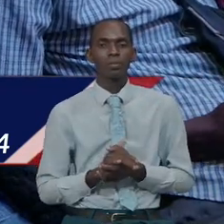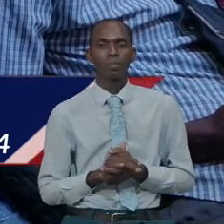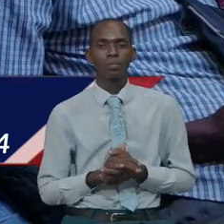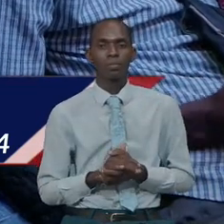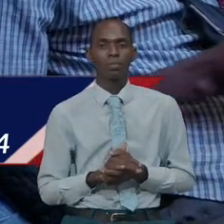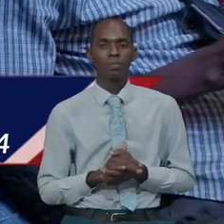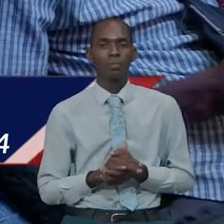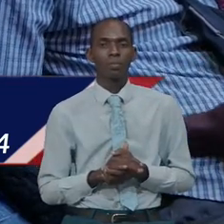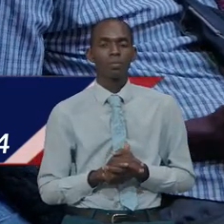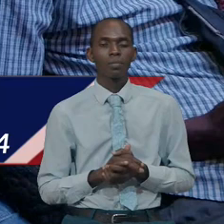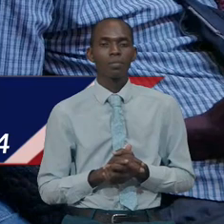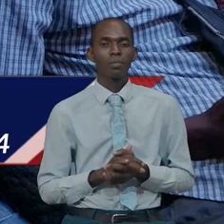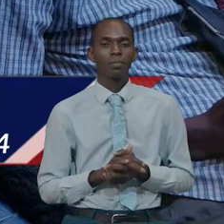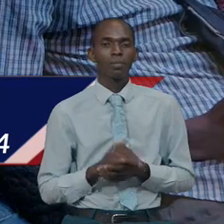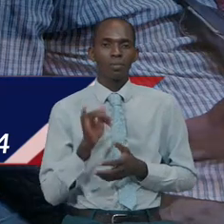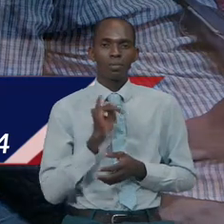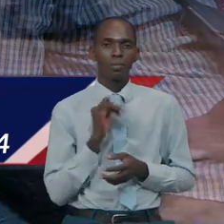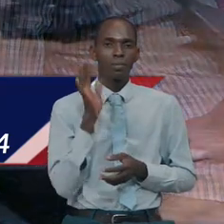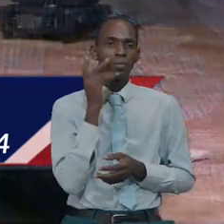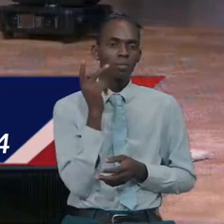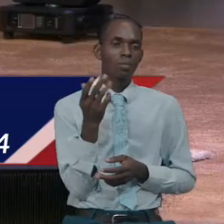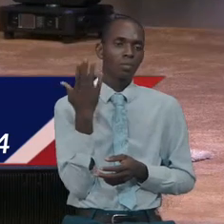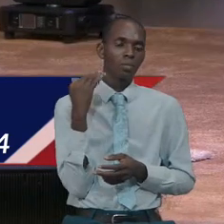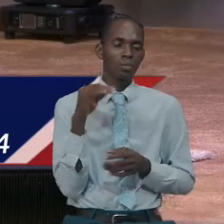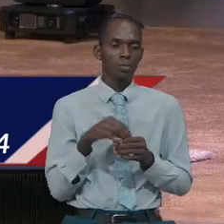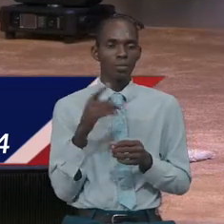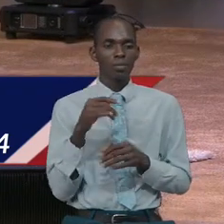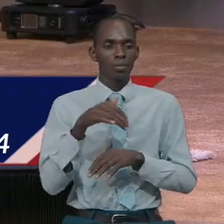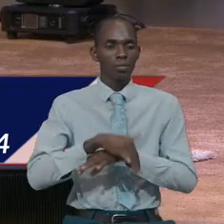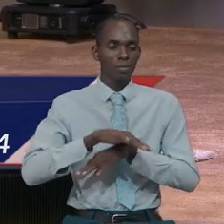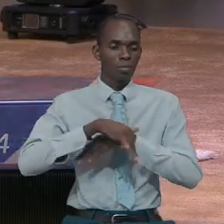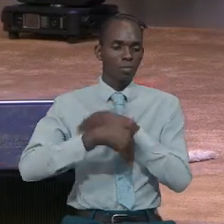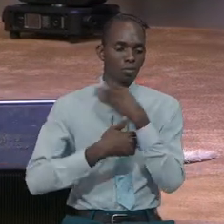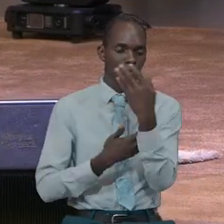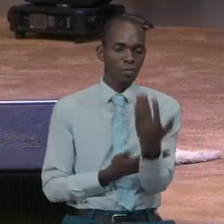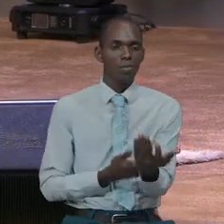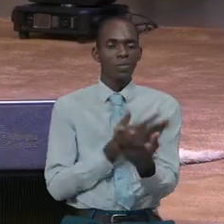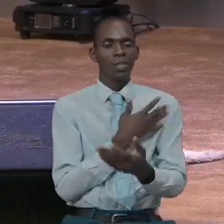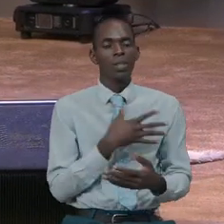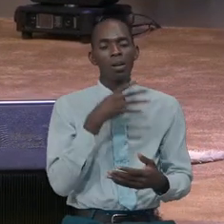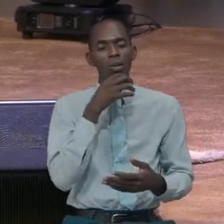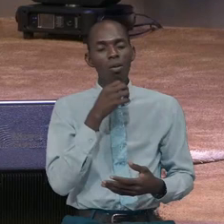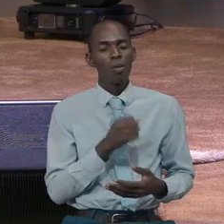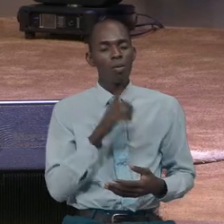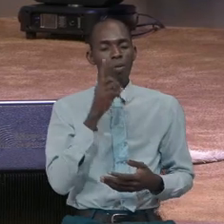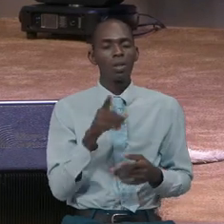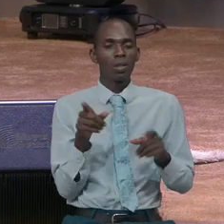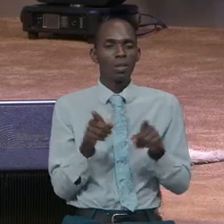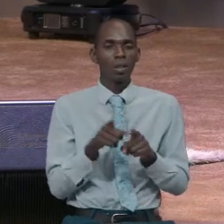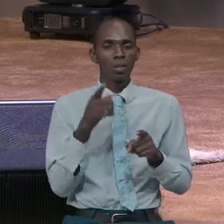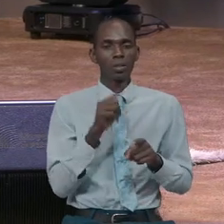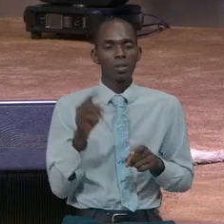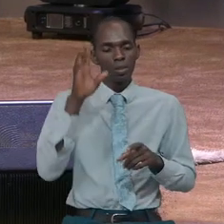verse 13, I saw in the night vision, and behold, one like the Son of